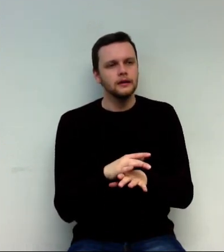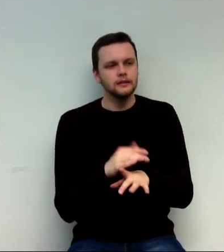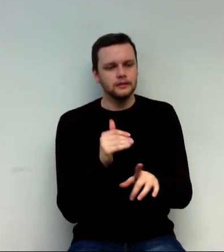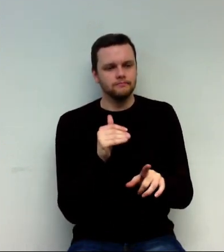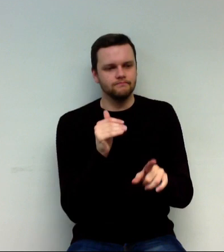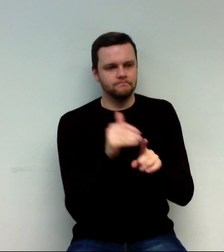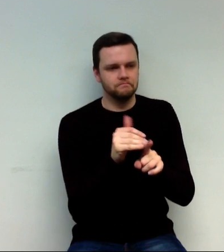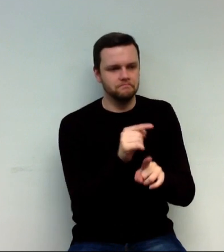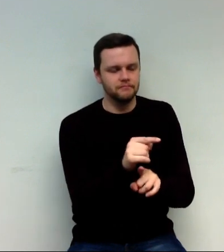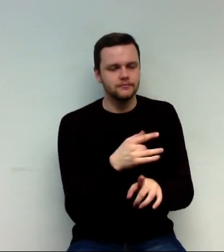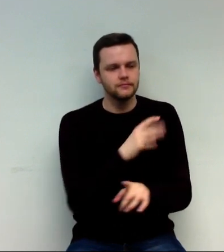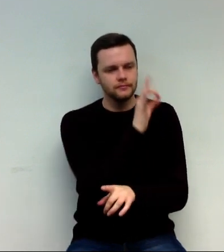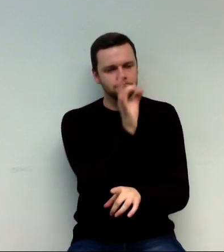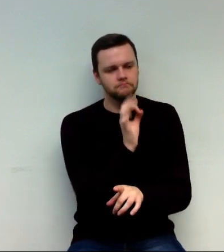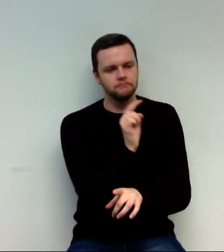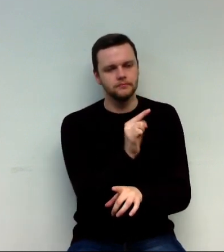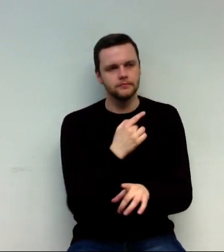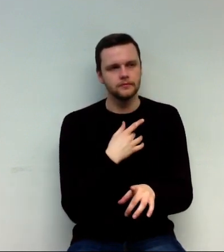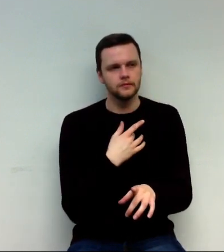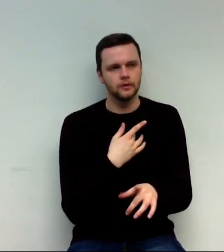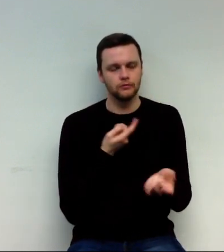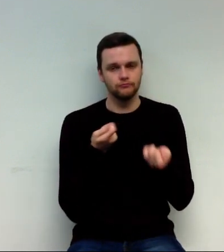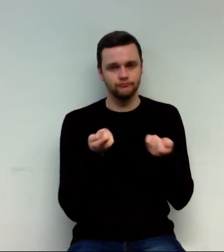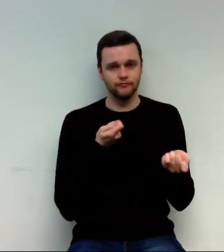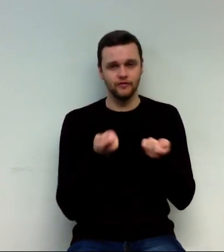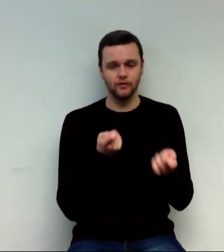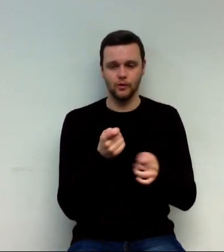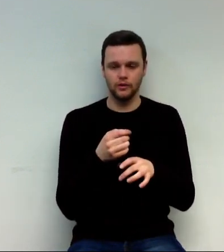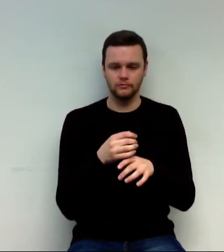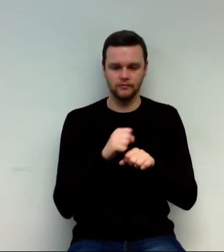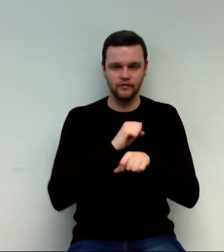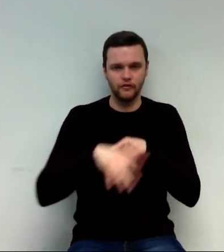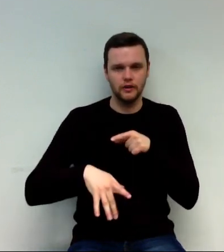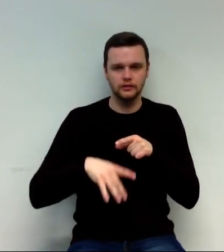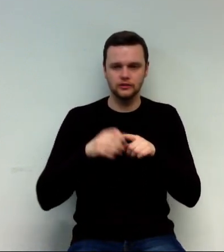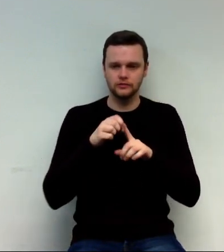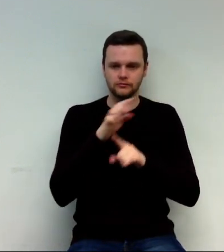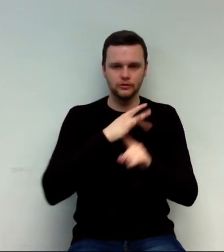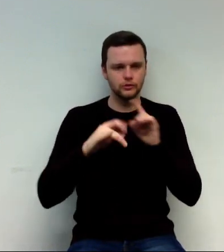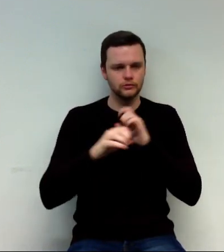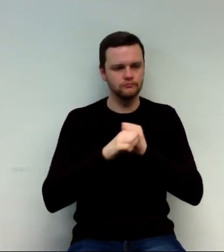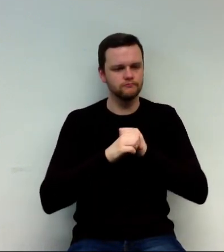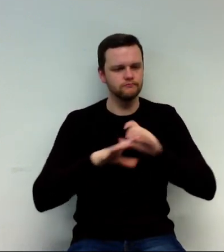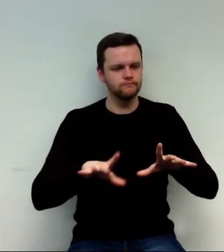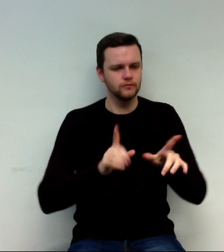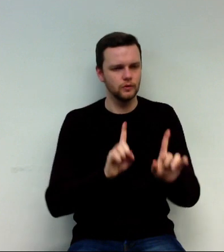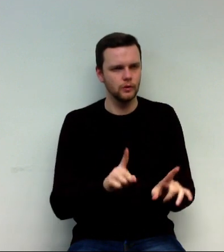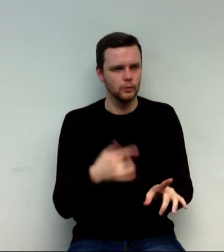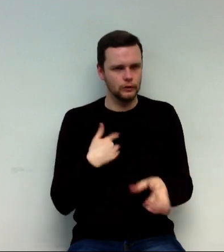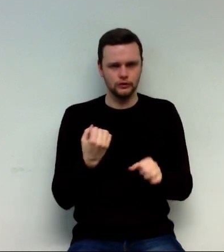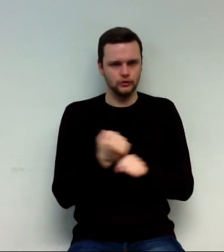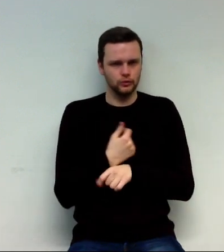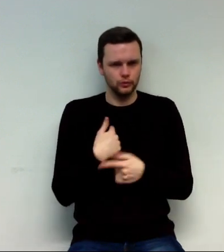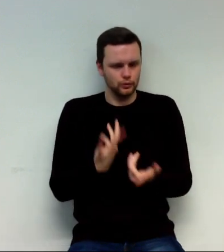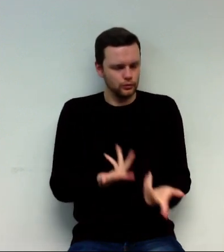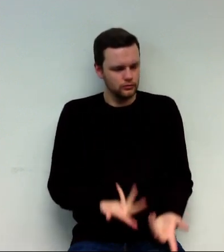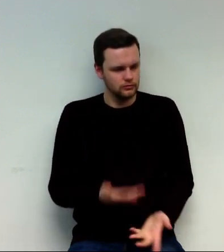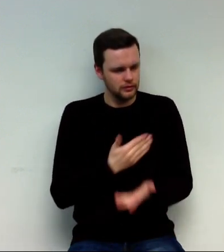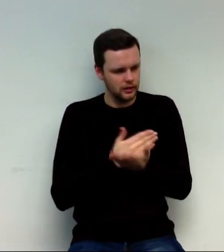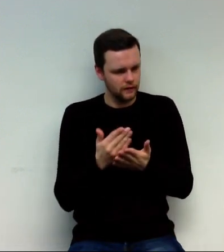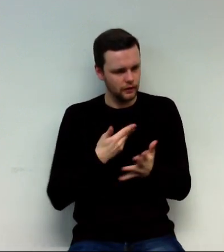a little, you're in charge of the Fringe social marketing channels. What do you do from our side to make things more